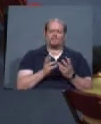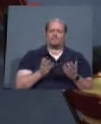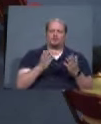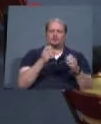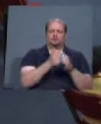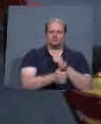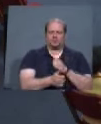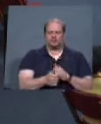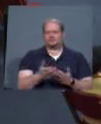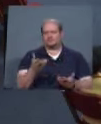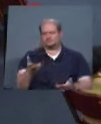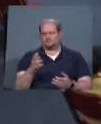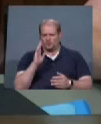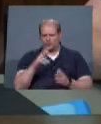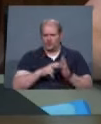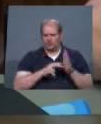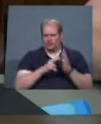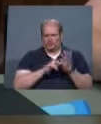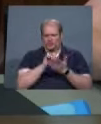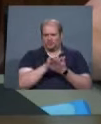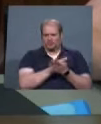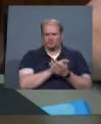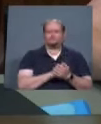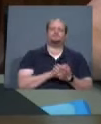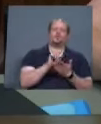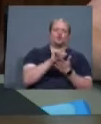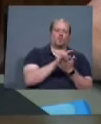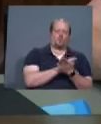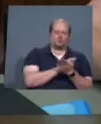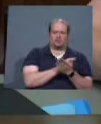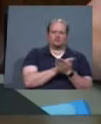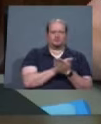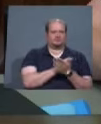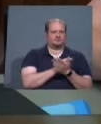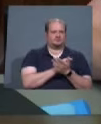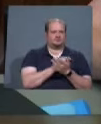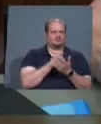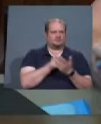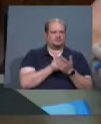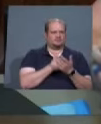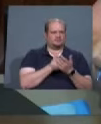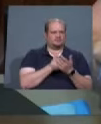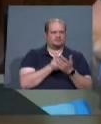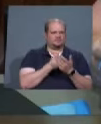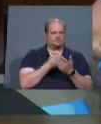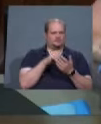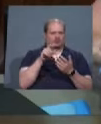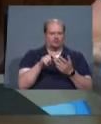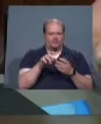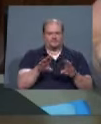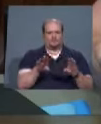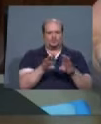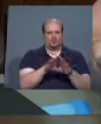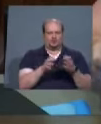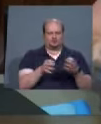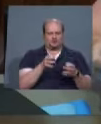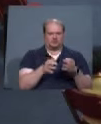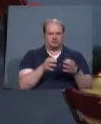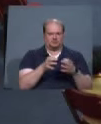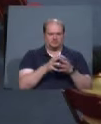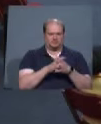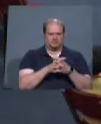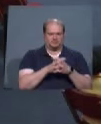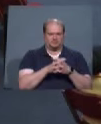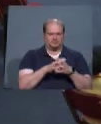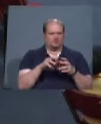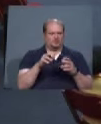motion passes. Madam Clerk, will you read the ordinance? An ordinance. I'm sorry? You've got to close the hearing. This is reading it the